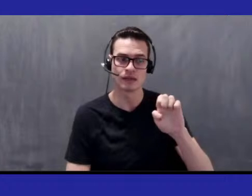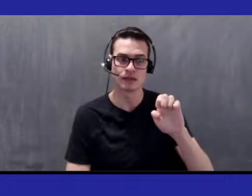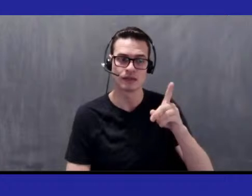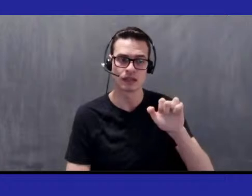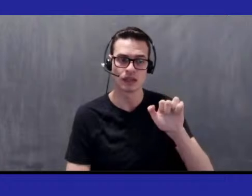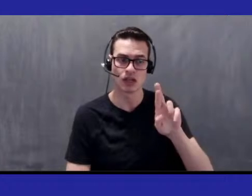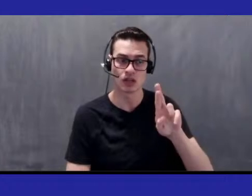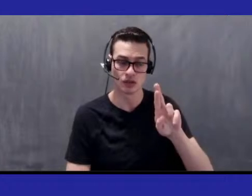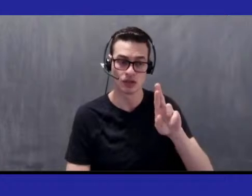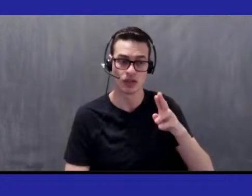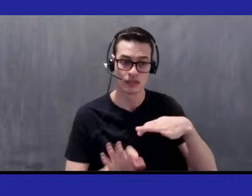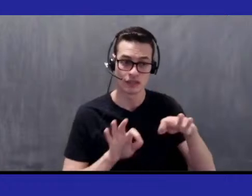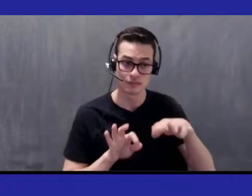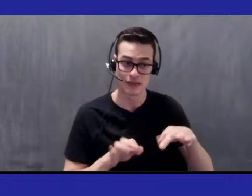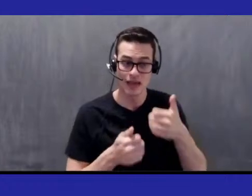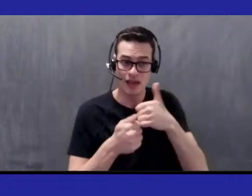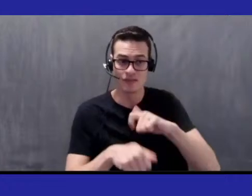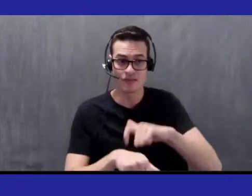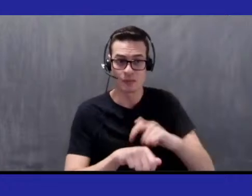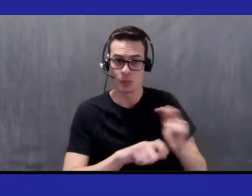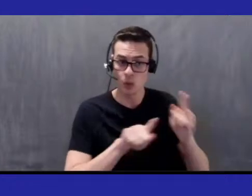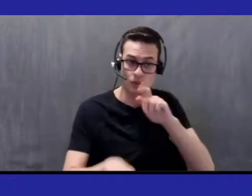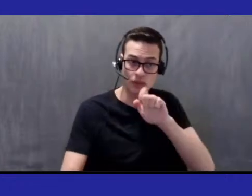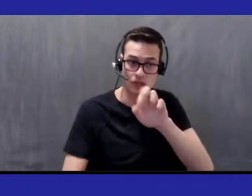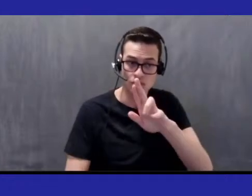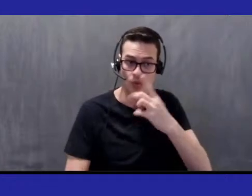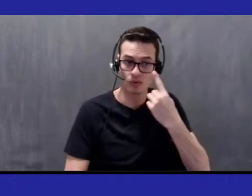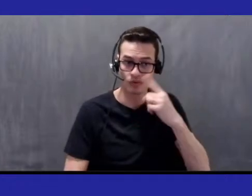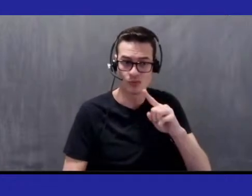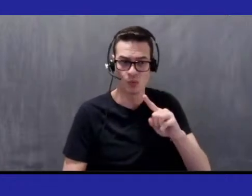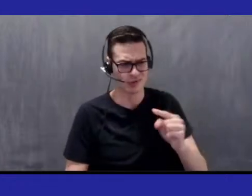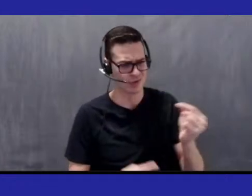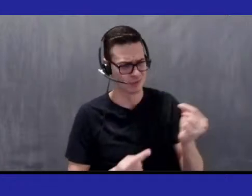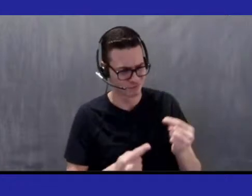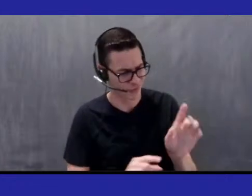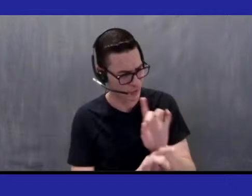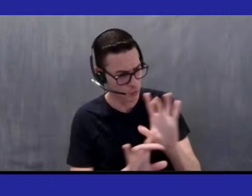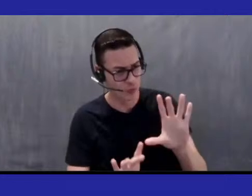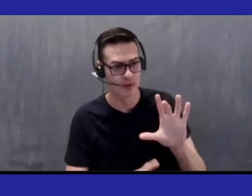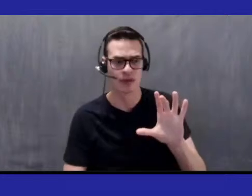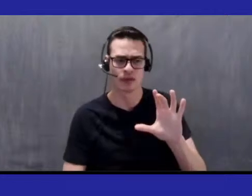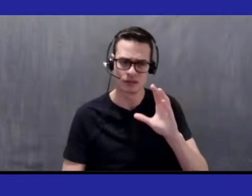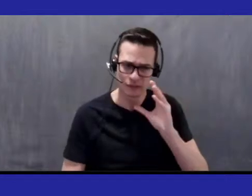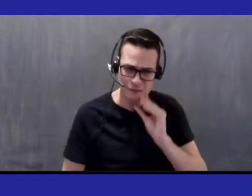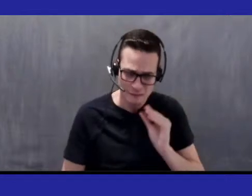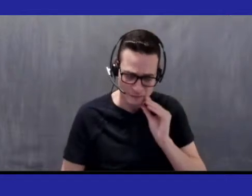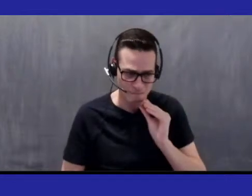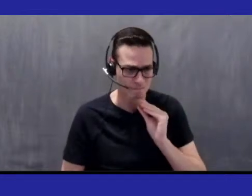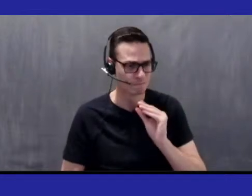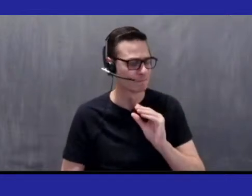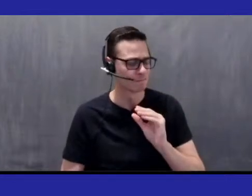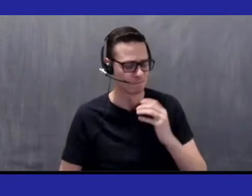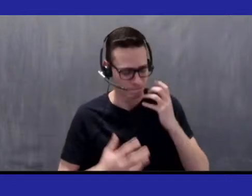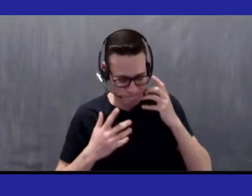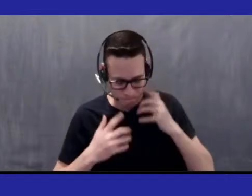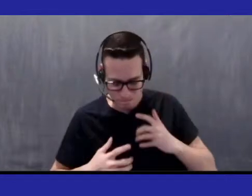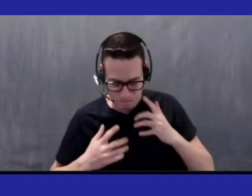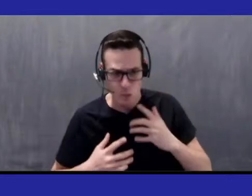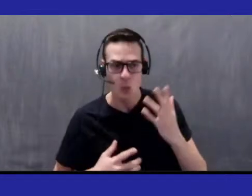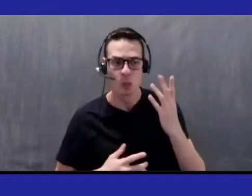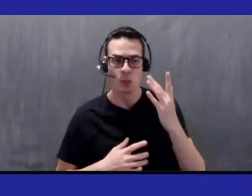ER for a sickle cell pain crisis, I start crying. It's not because of the pain itself. Rather, I'm crying because